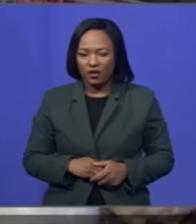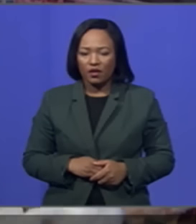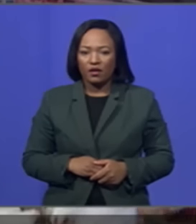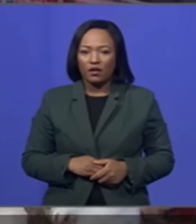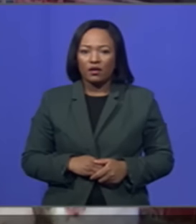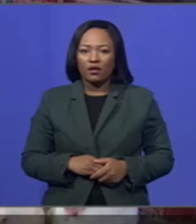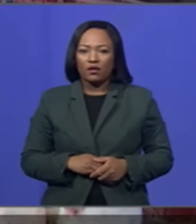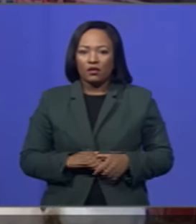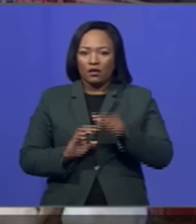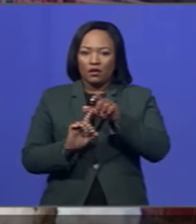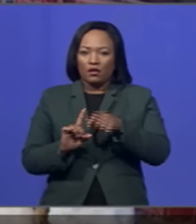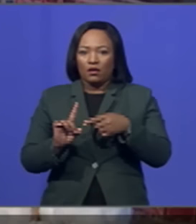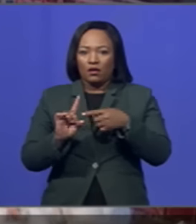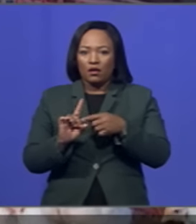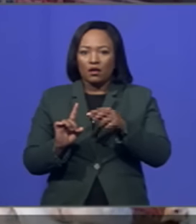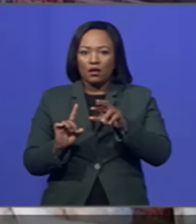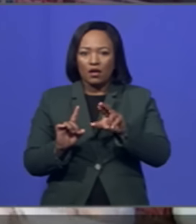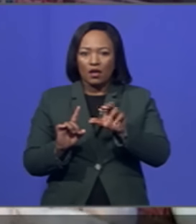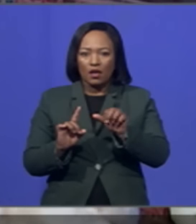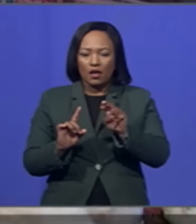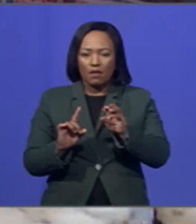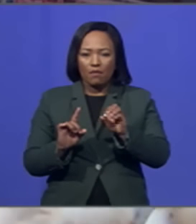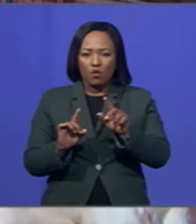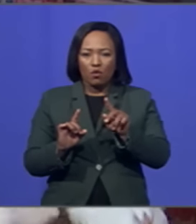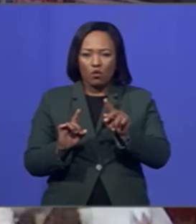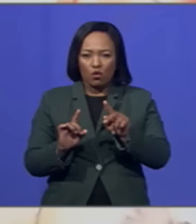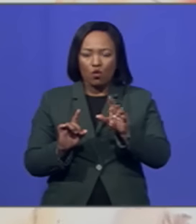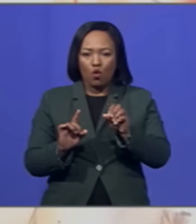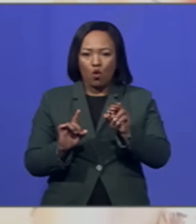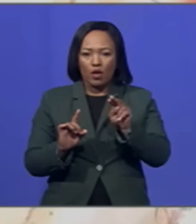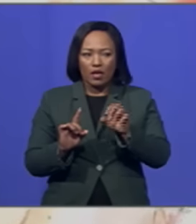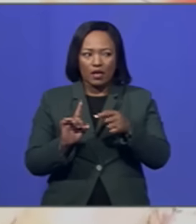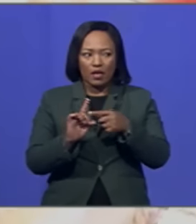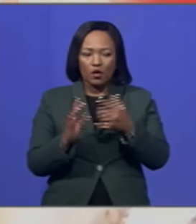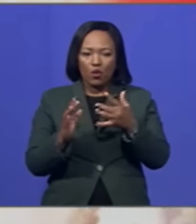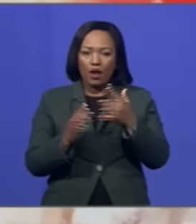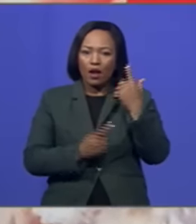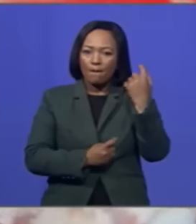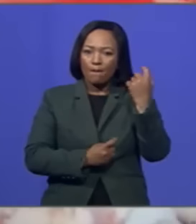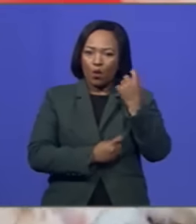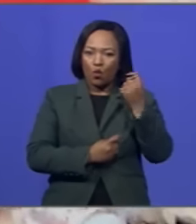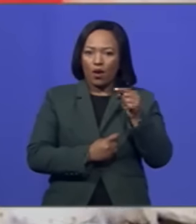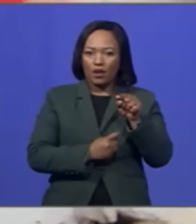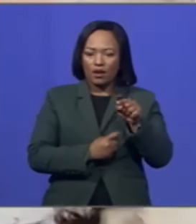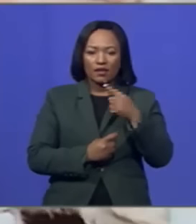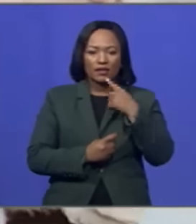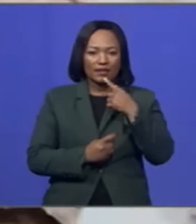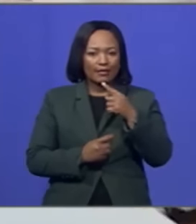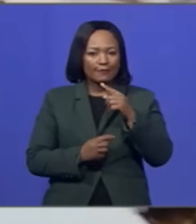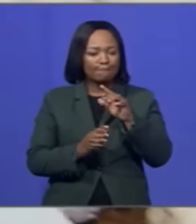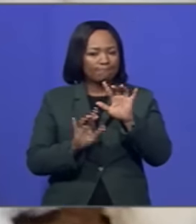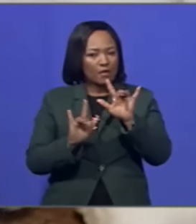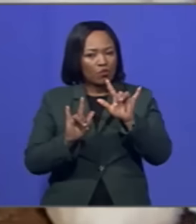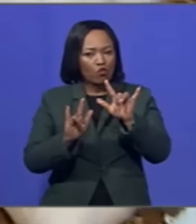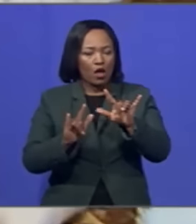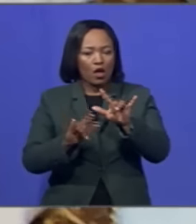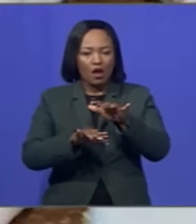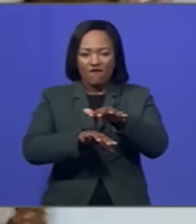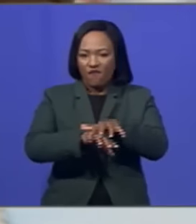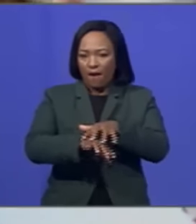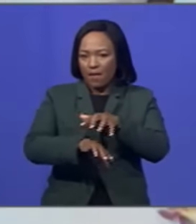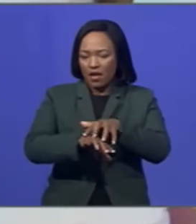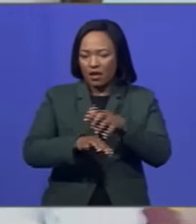Ramokoni Kwakwa ke sehwai se sebeletsang motsaneng wa Moletse ka ntle ho Polokwane. O re lerato la hae ho tsa temo le qadile